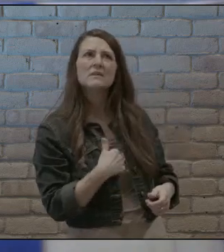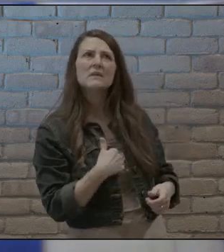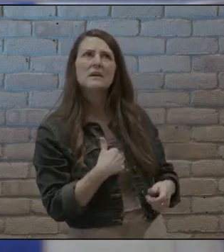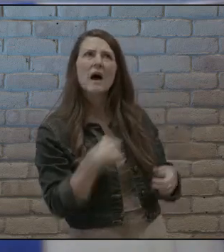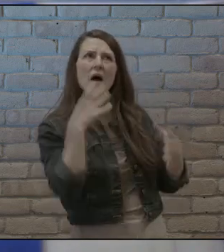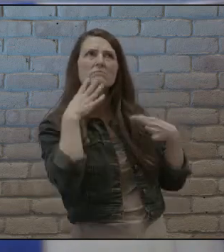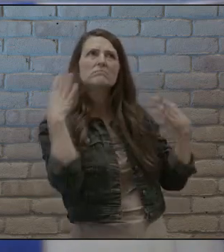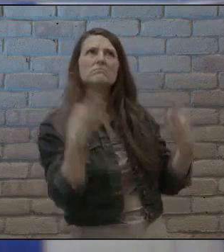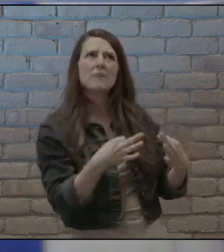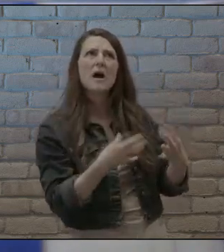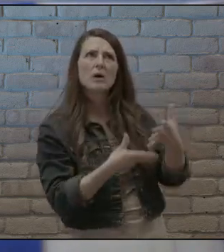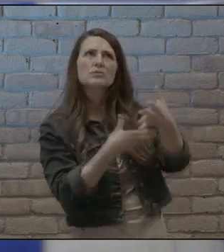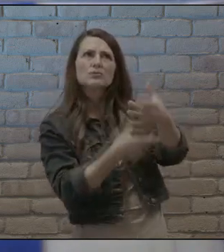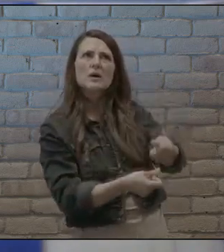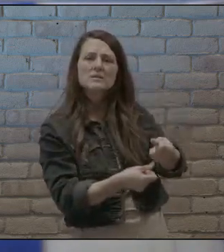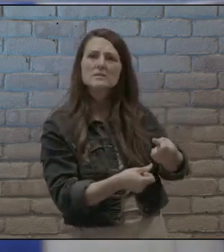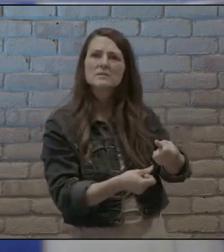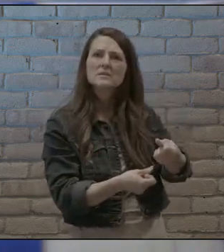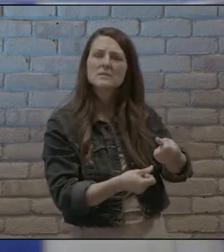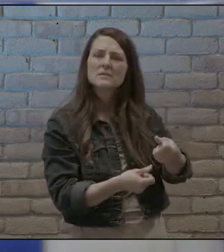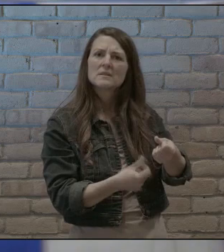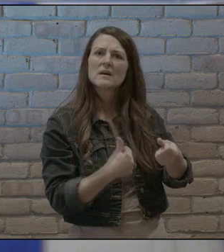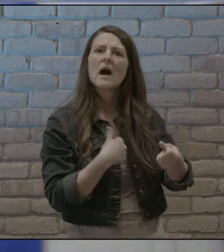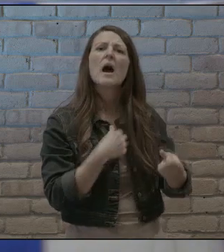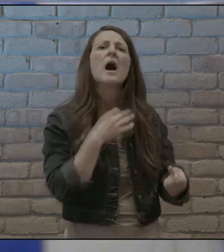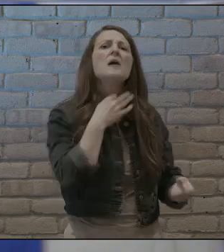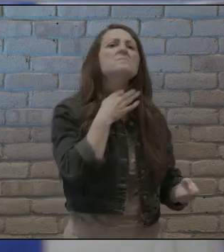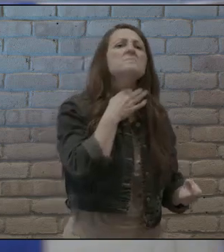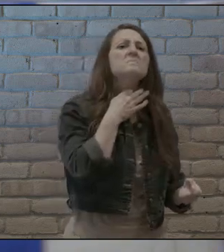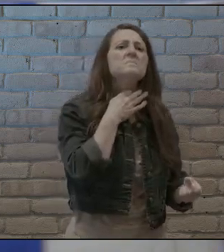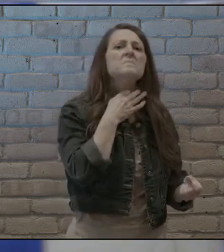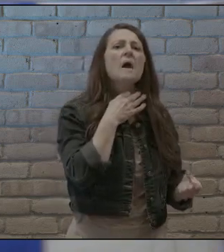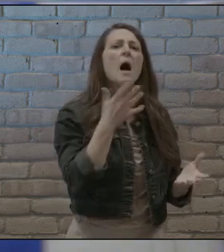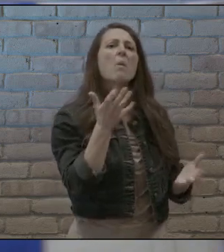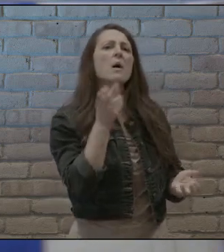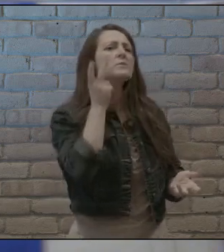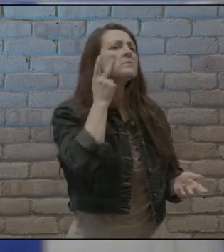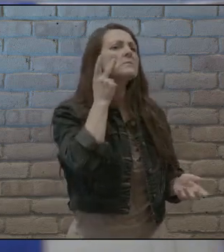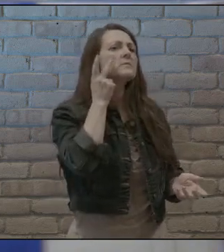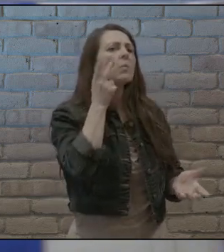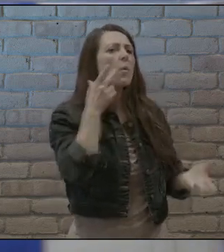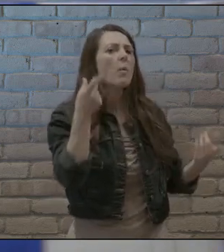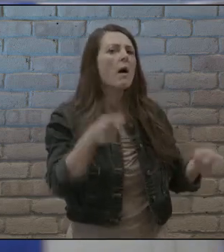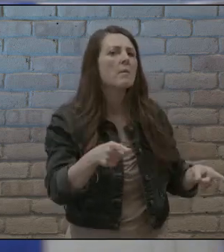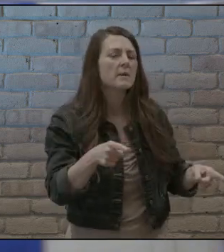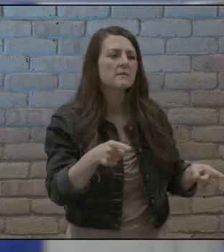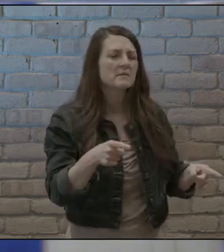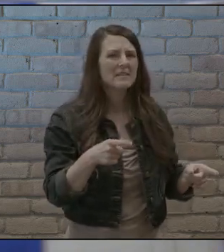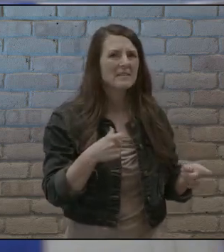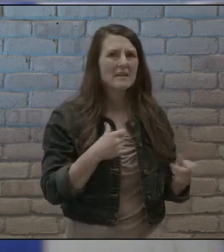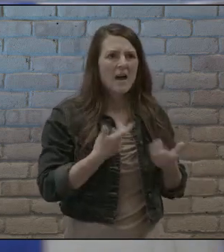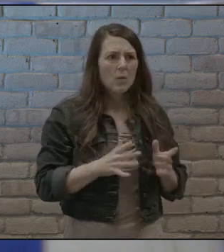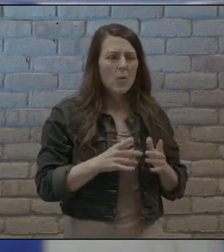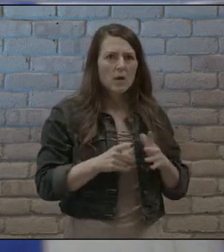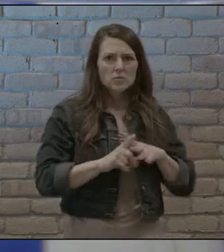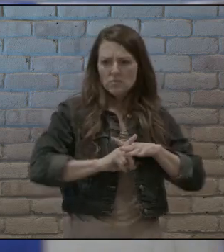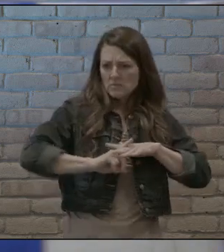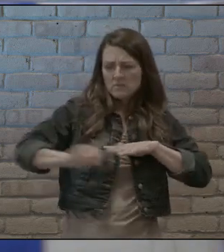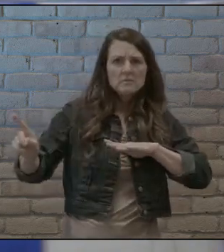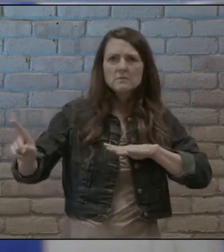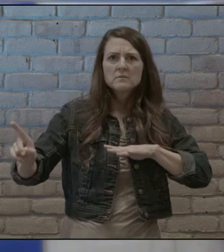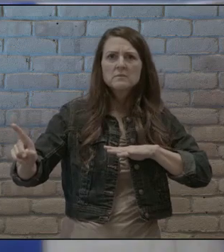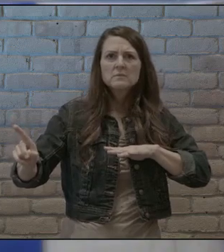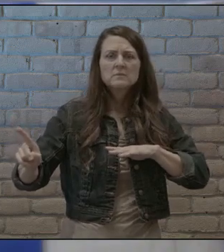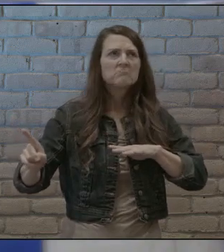you. I'm going to lean into my curiosity about what is happening. I'm not going to run